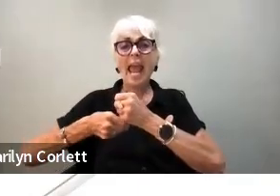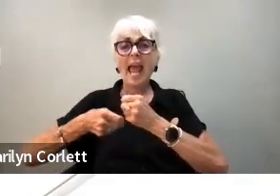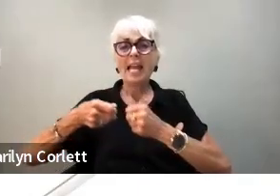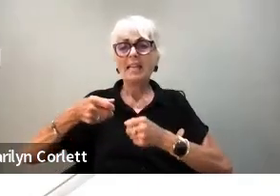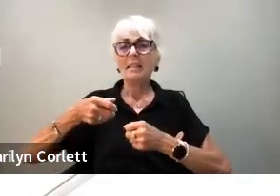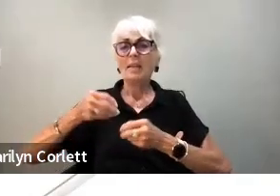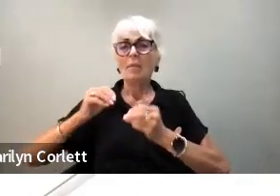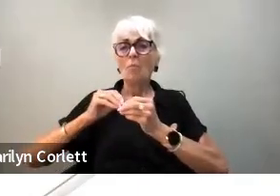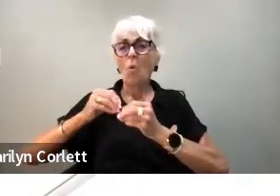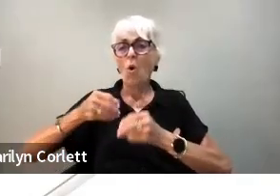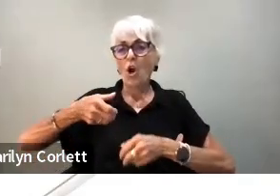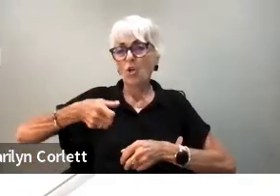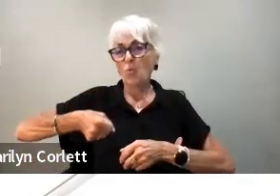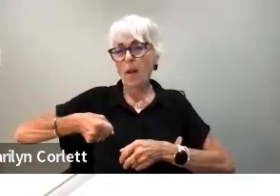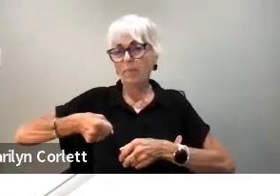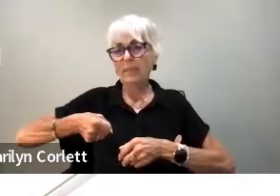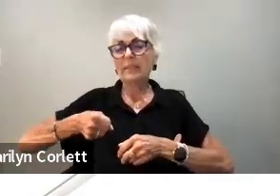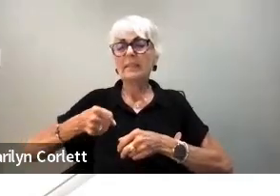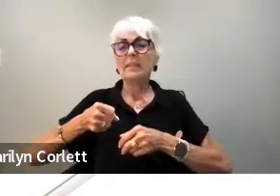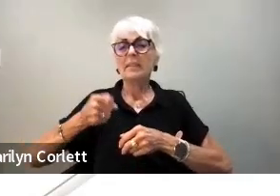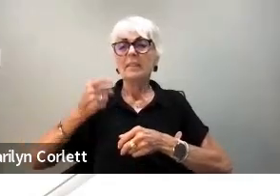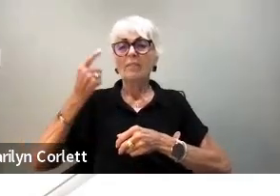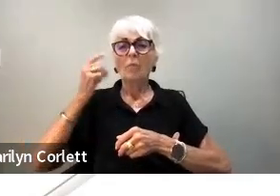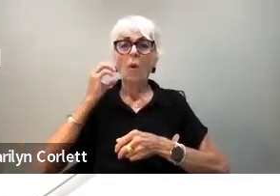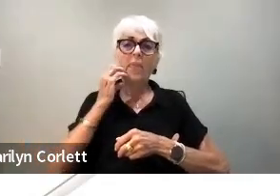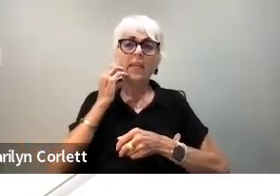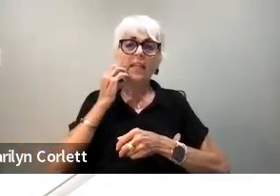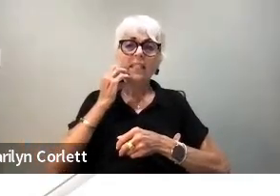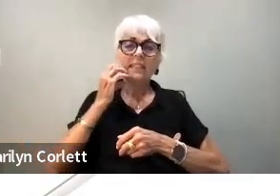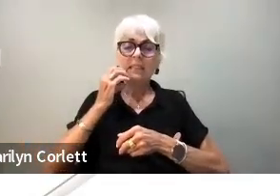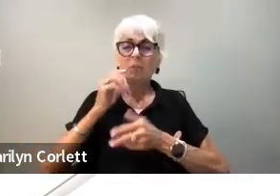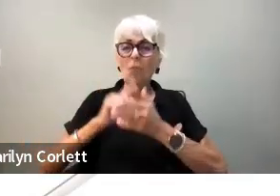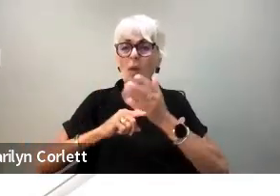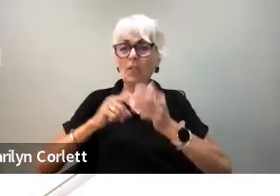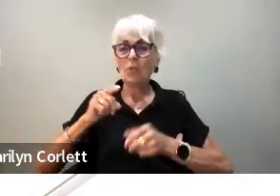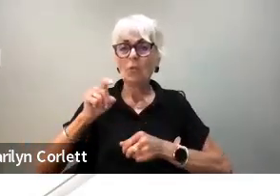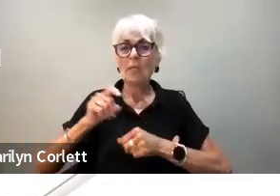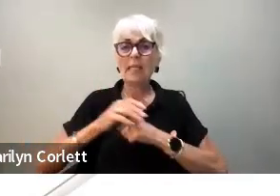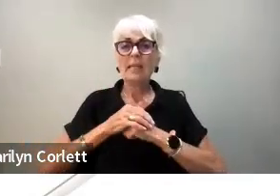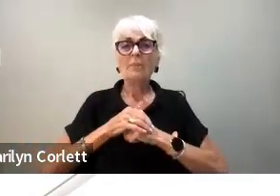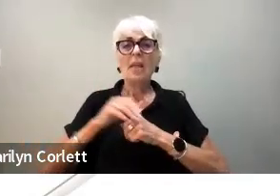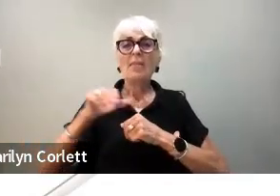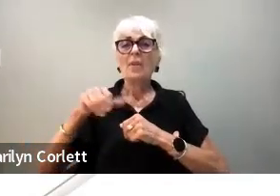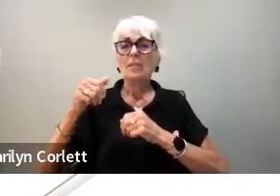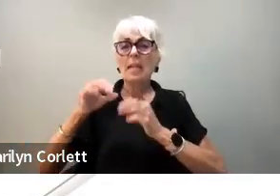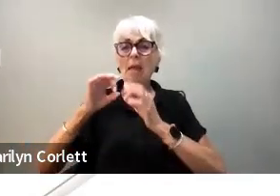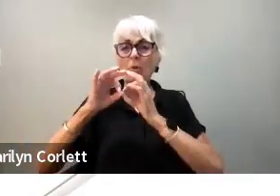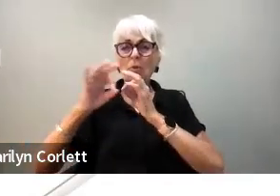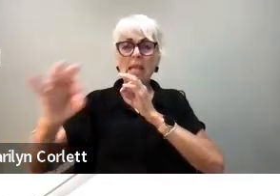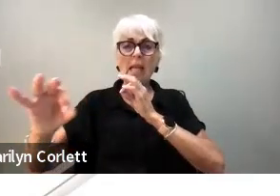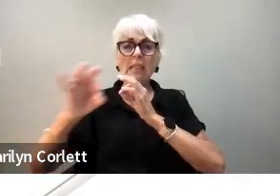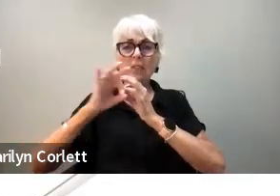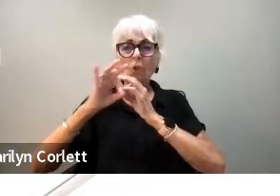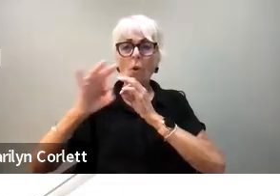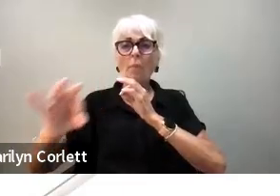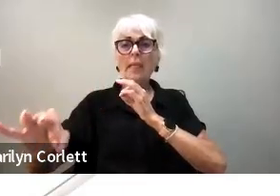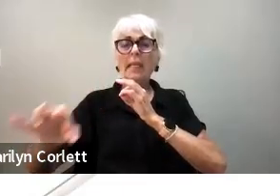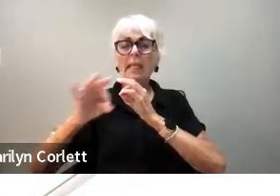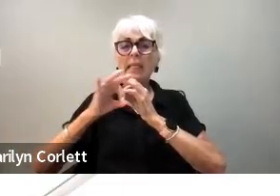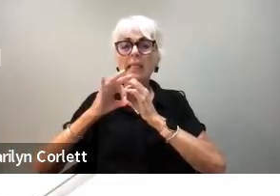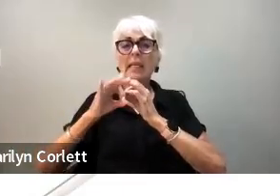need. Um, there's also another telescoping marshmallow roasting stick, and it's called the roastin'